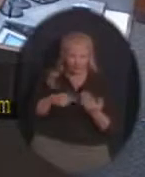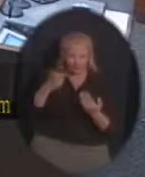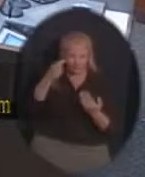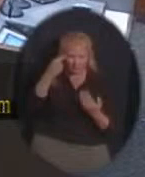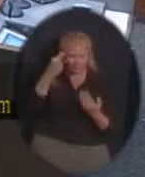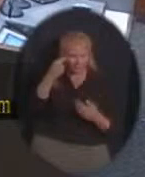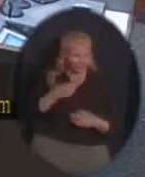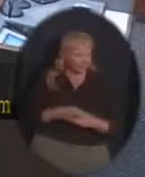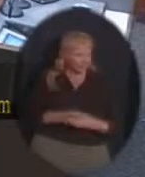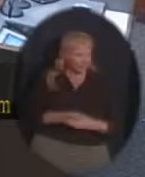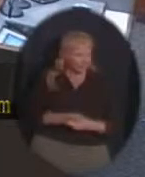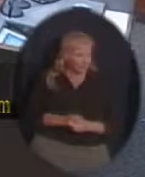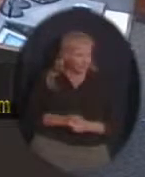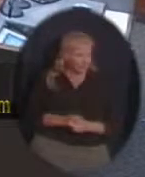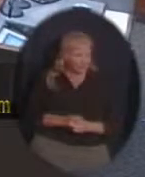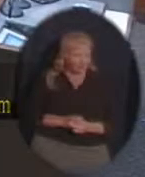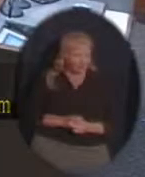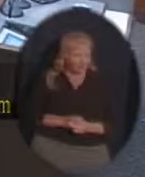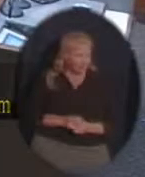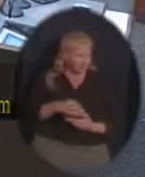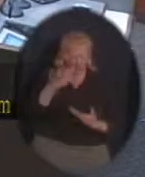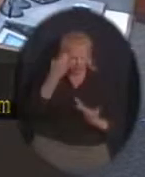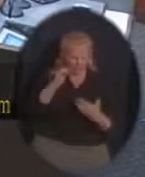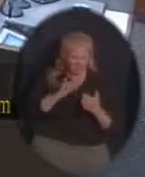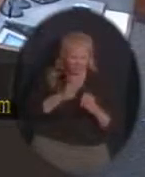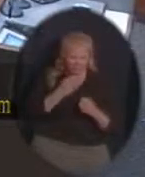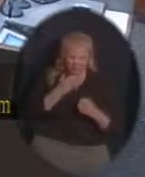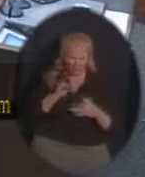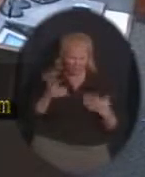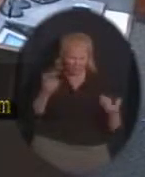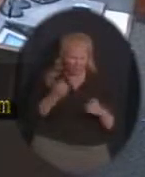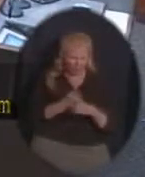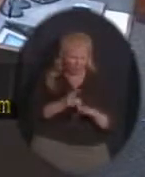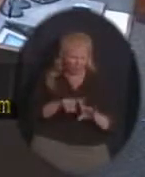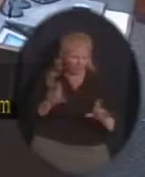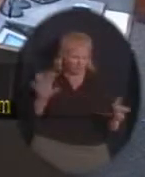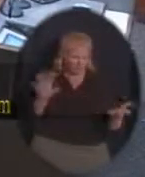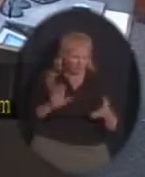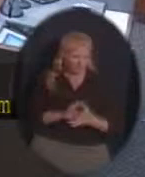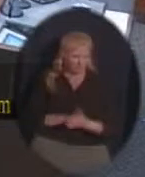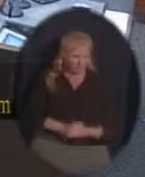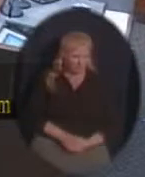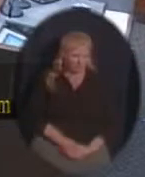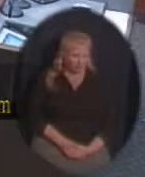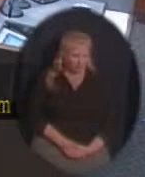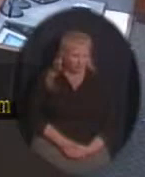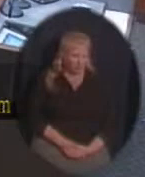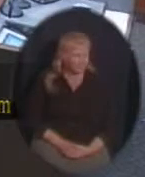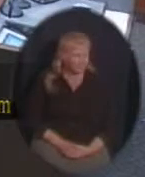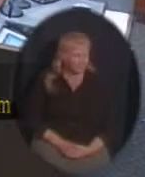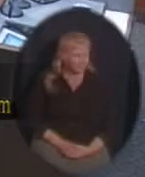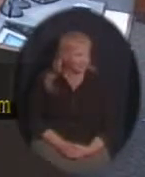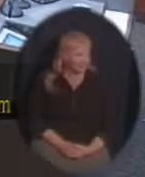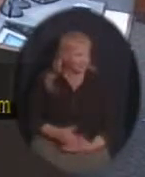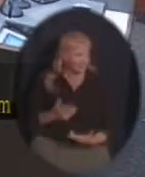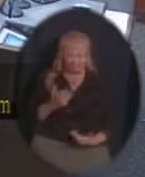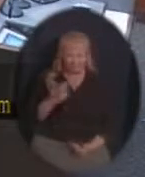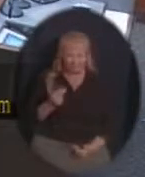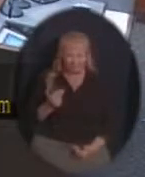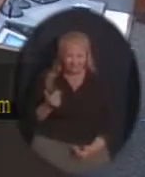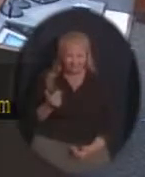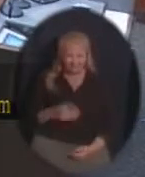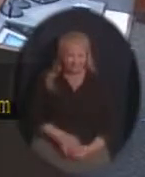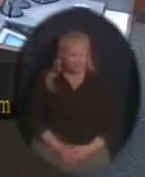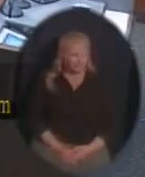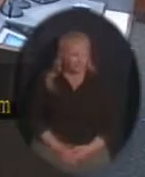opt-out. I don't know how you make the motion, but Do I need to redo it, Betty, or do you have it? Ms. Ashley,